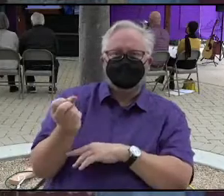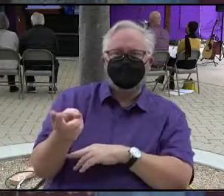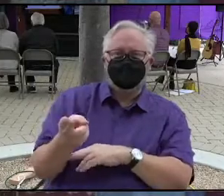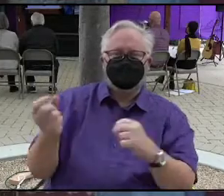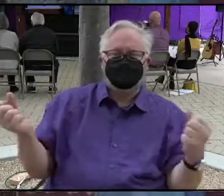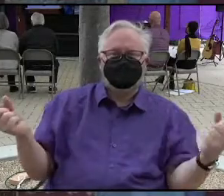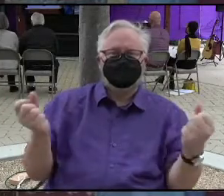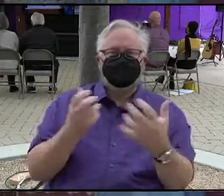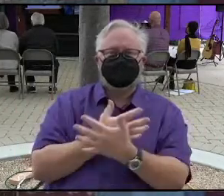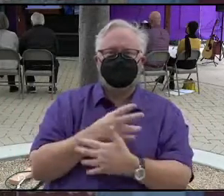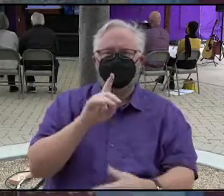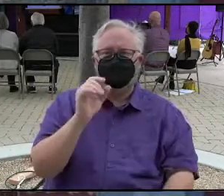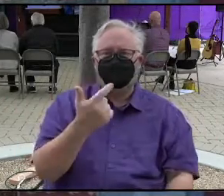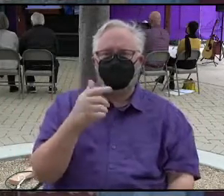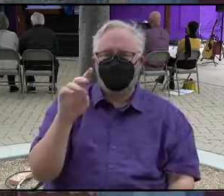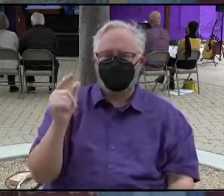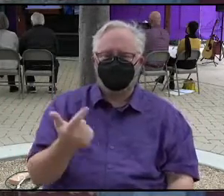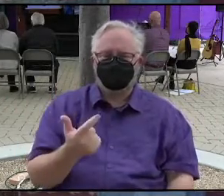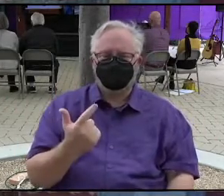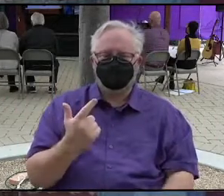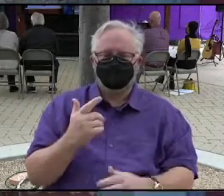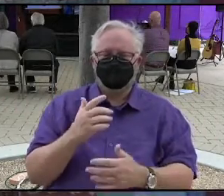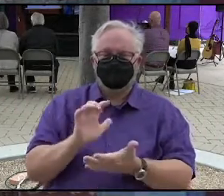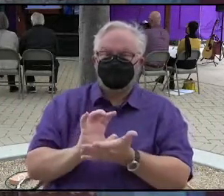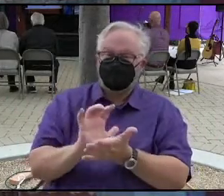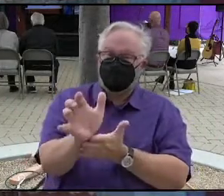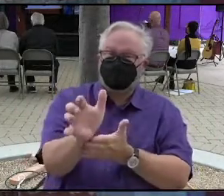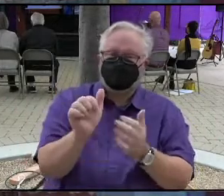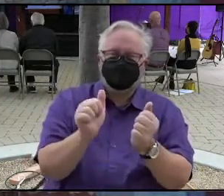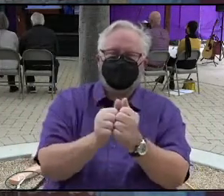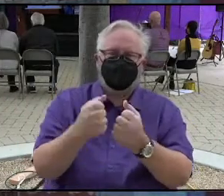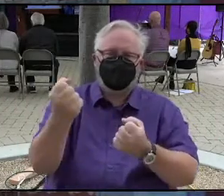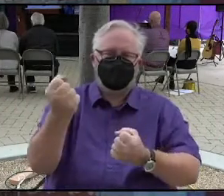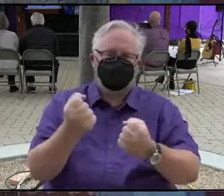scary dogs. Squash them with the car.